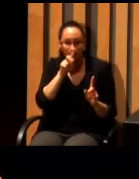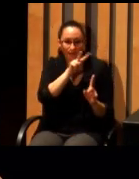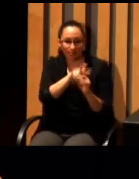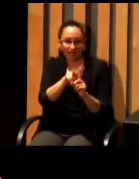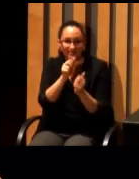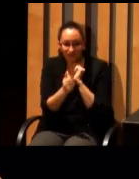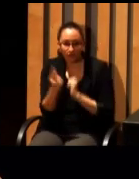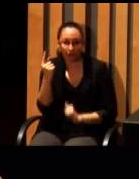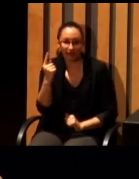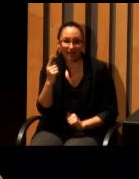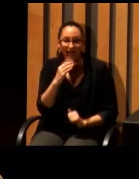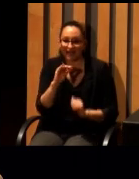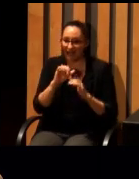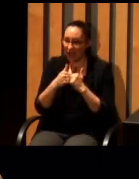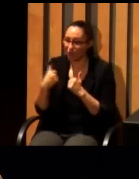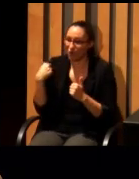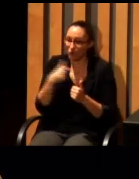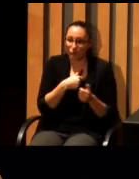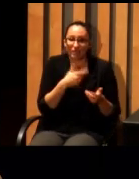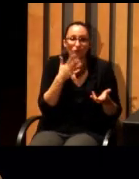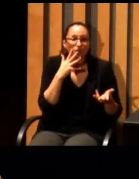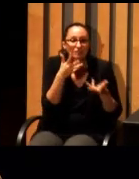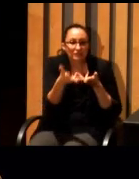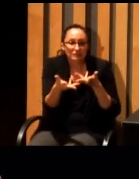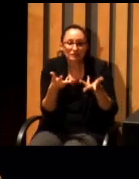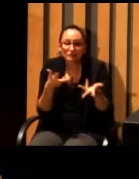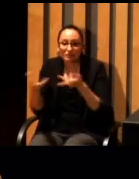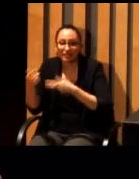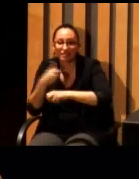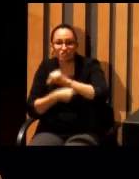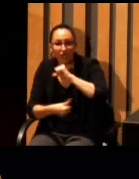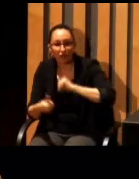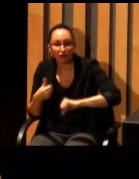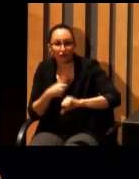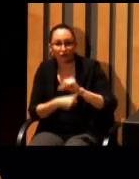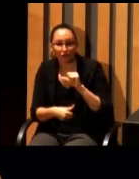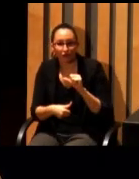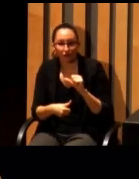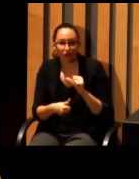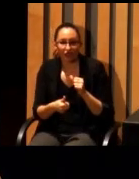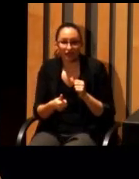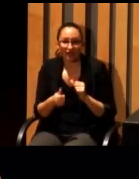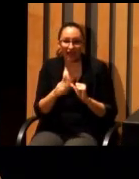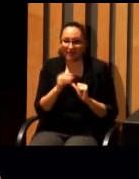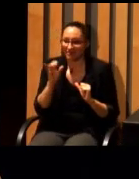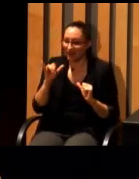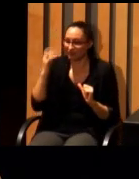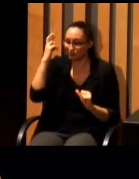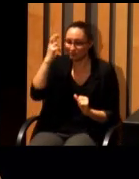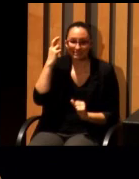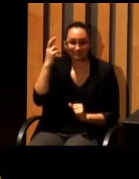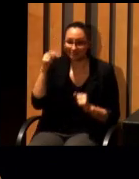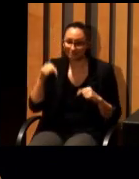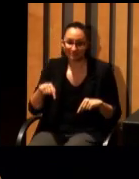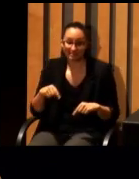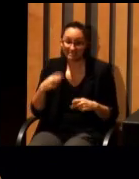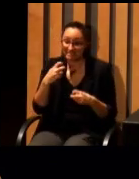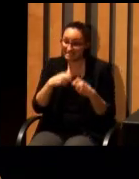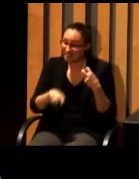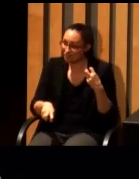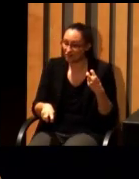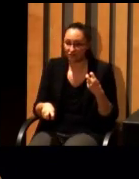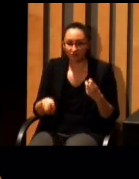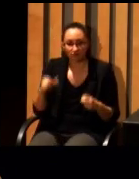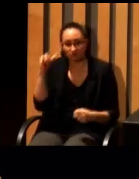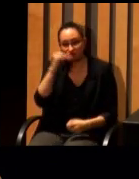And it's the way we're all treating each other, and that's why it's such a, I think, a difficult and a really